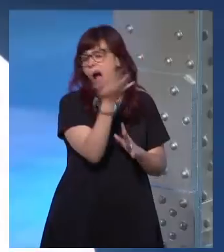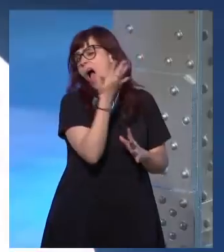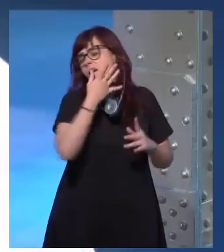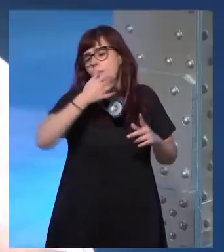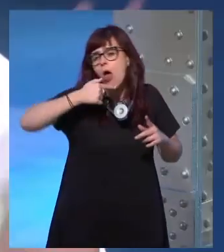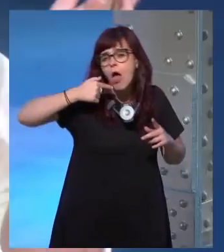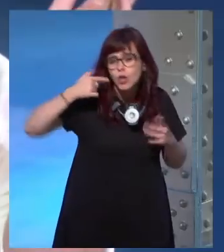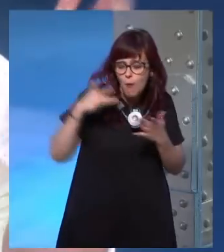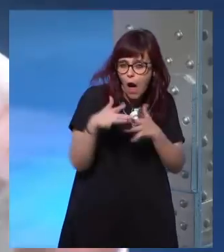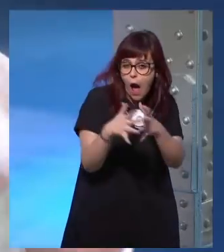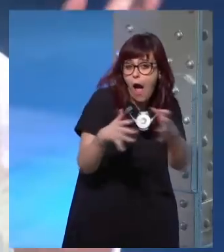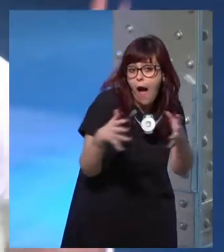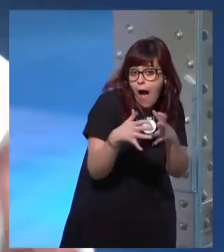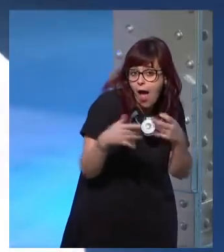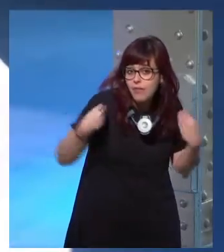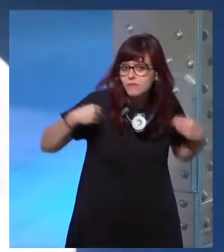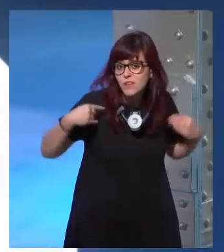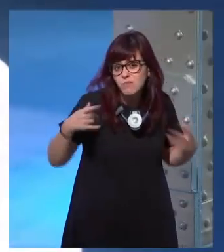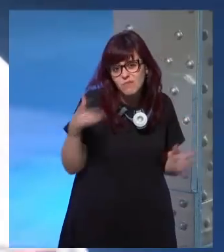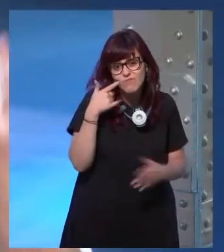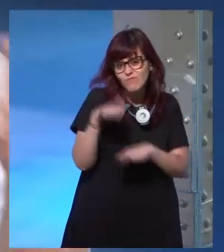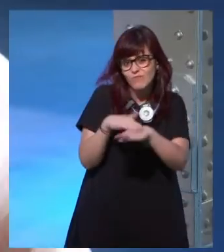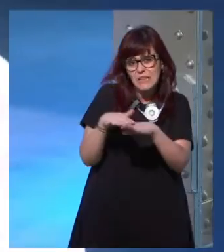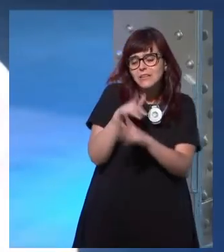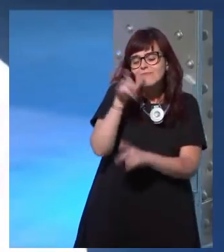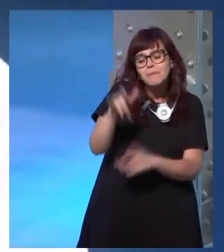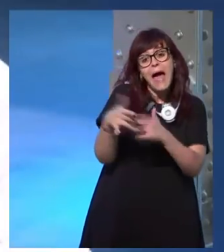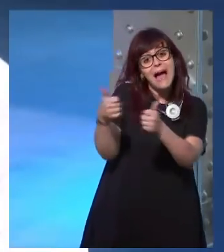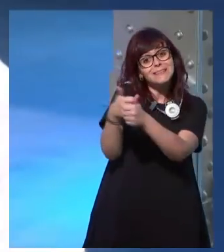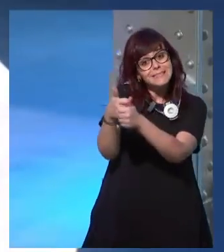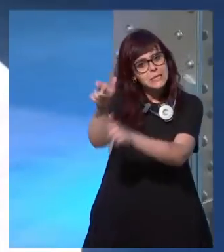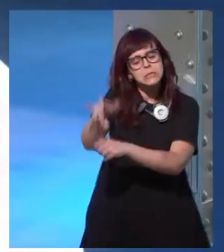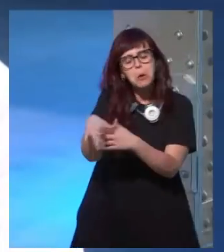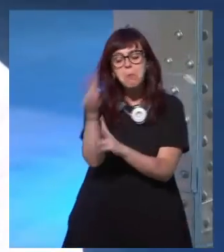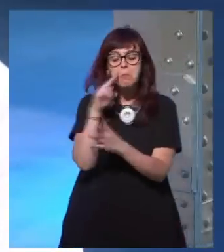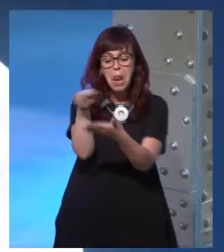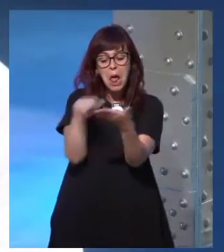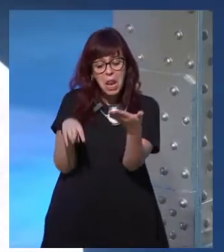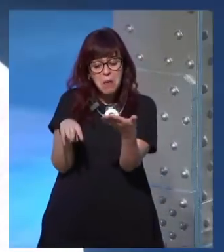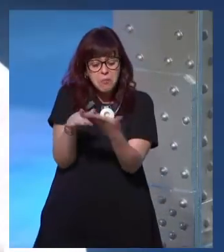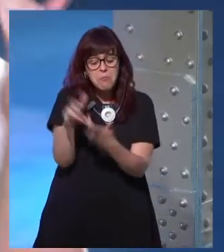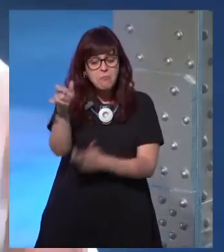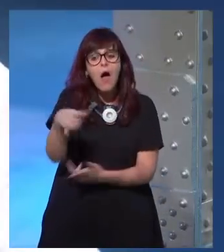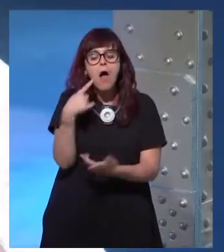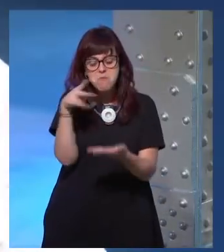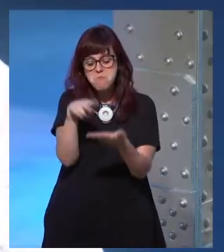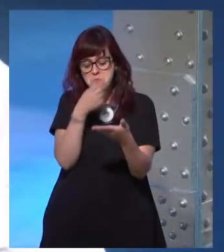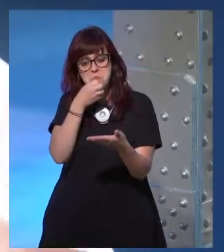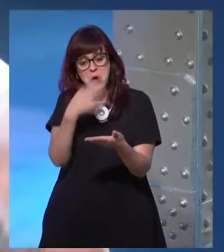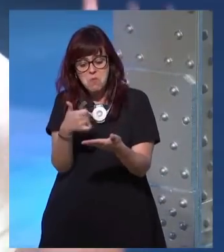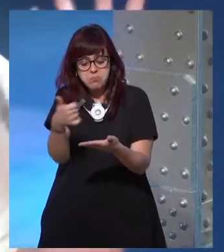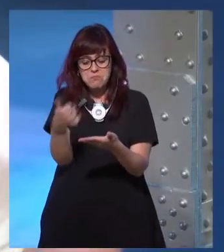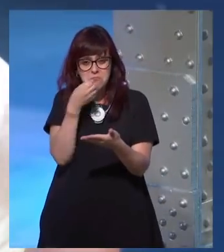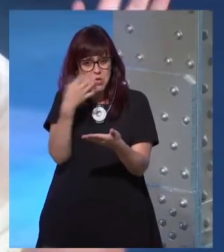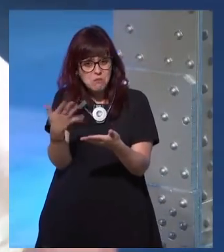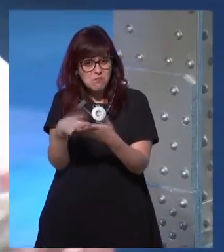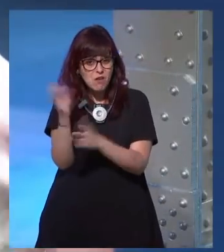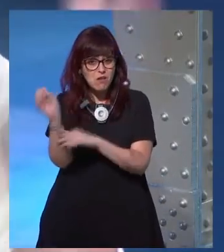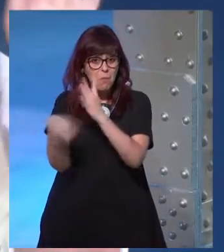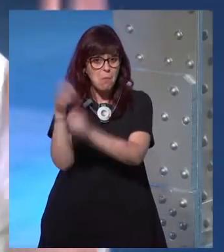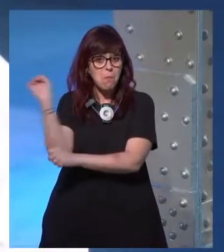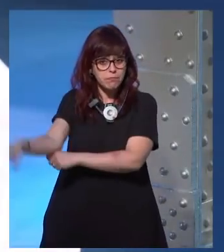to have an assistant go, well, that's shit, and throw it out, that really, like, gets in there, like, oh, well, that's going to be useless. So it has really cut down on that, too. I have just a